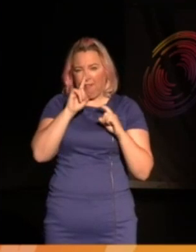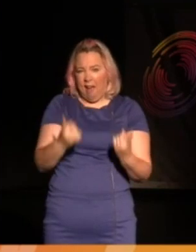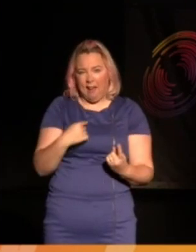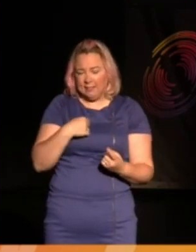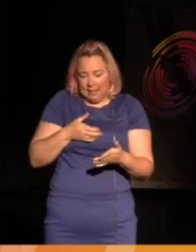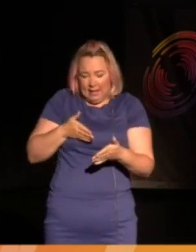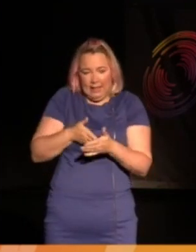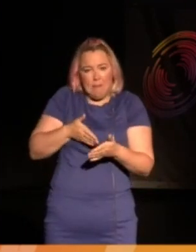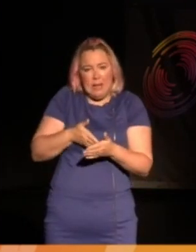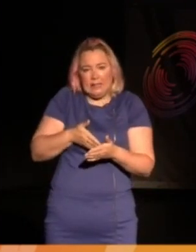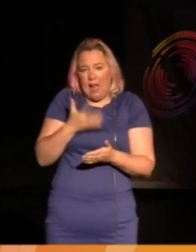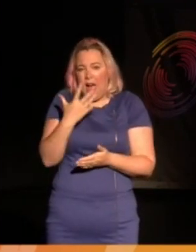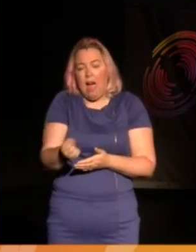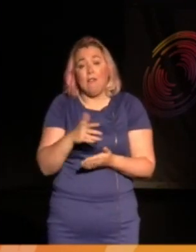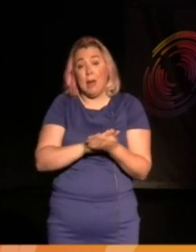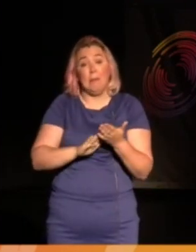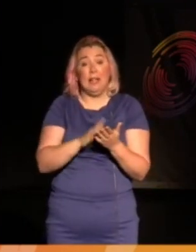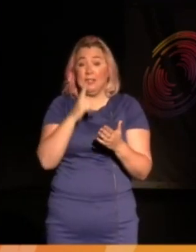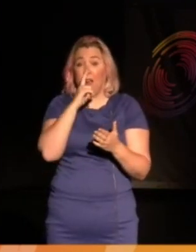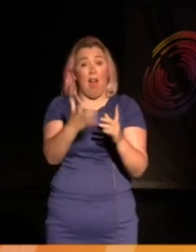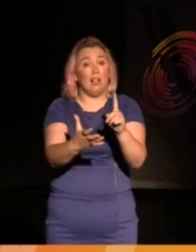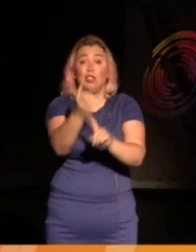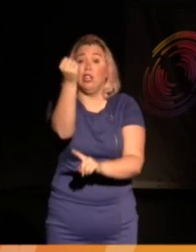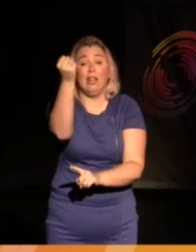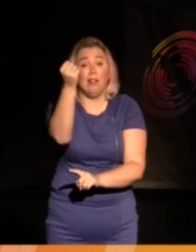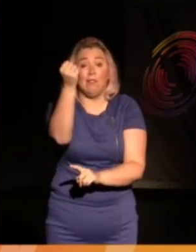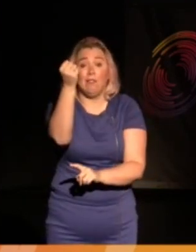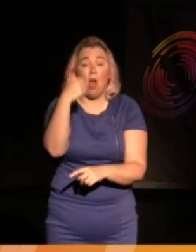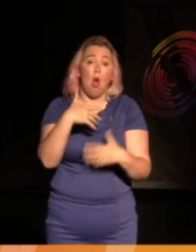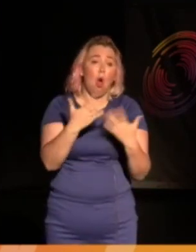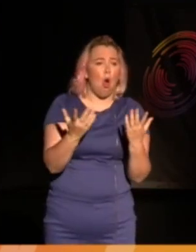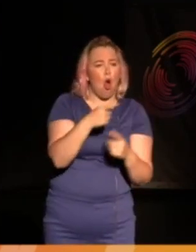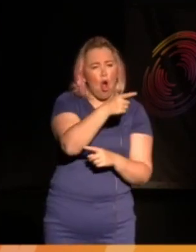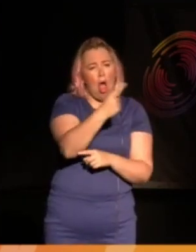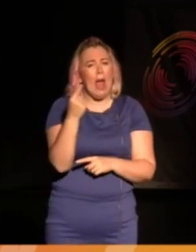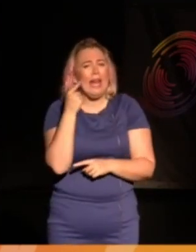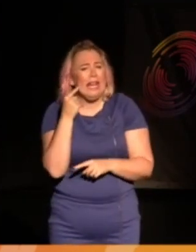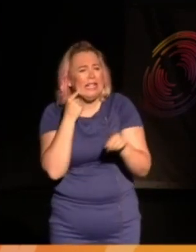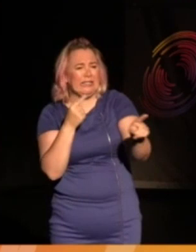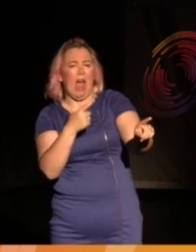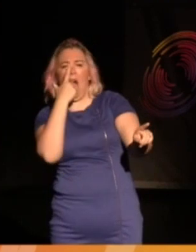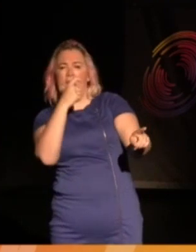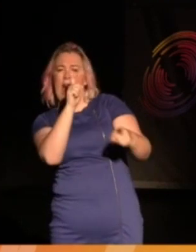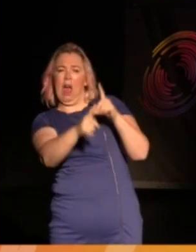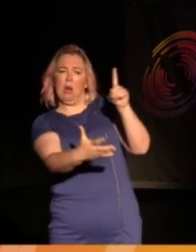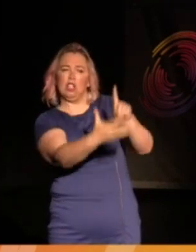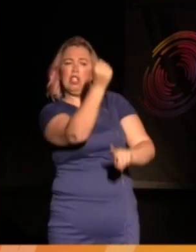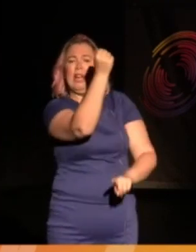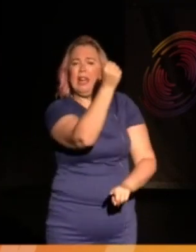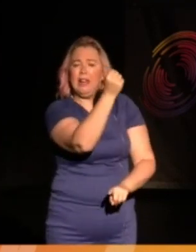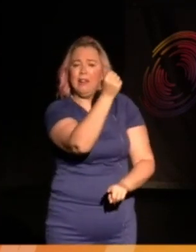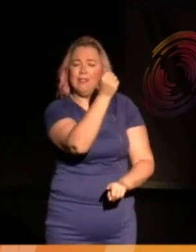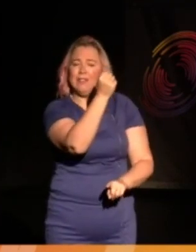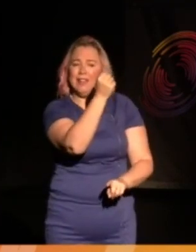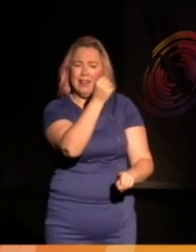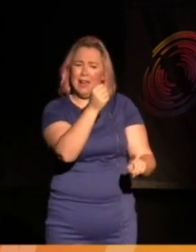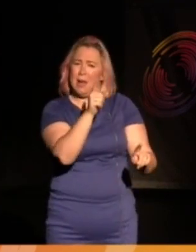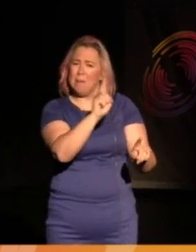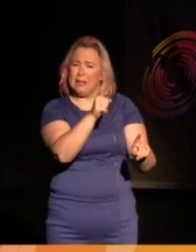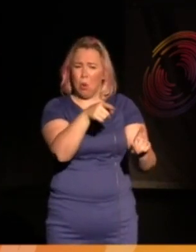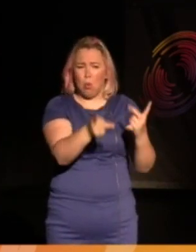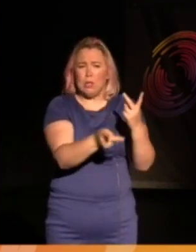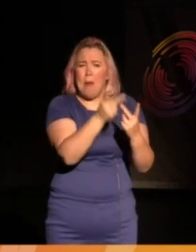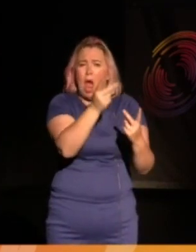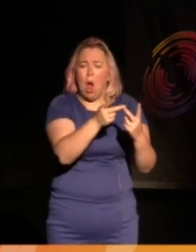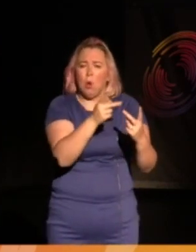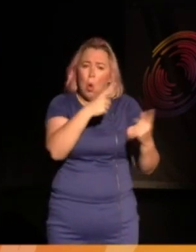space. If we reduce ourselves to only what is possible, plausible, feasible, and available, then we forego the capacity to strive for what